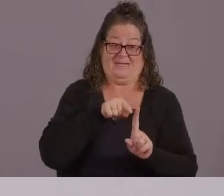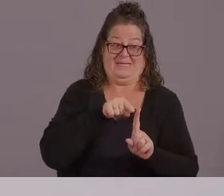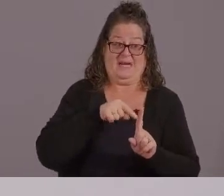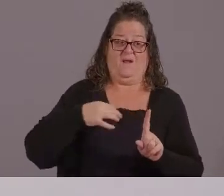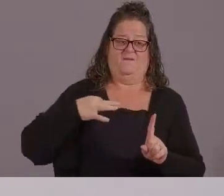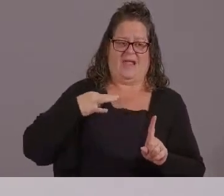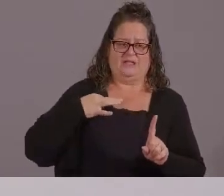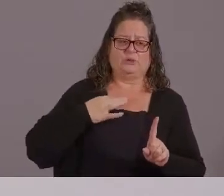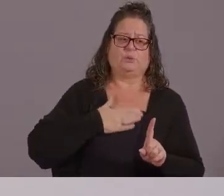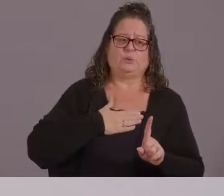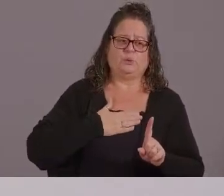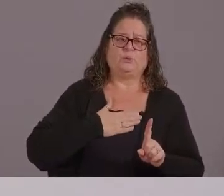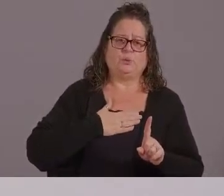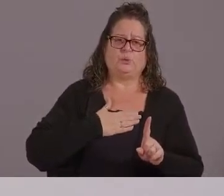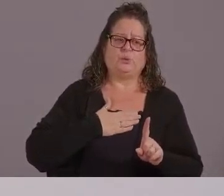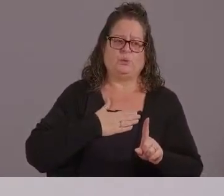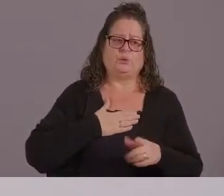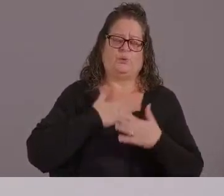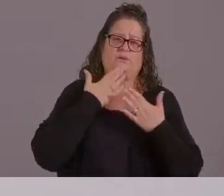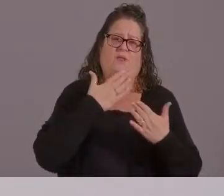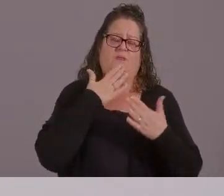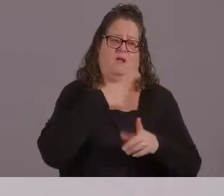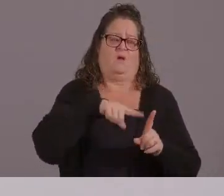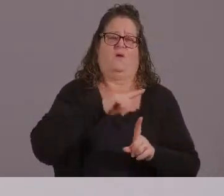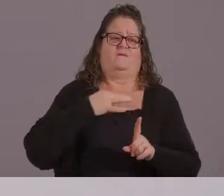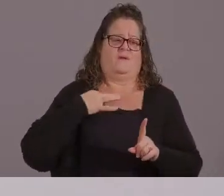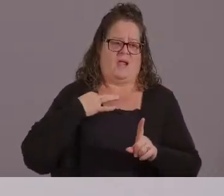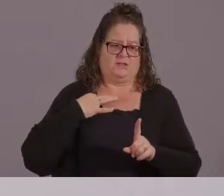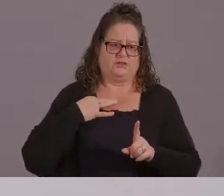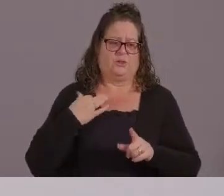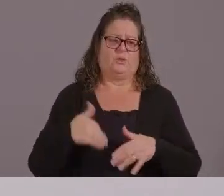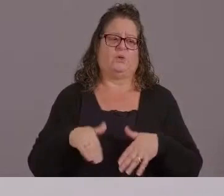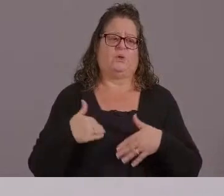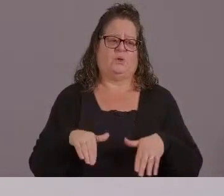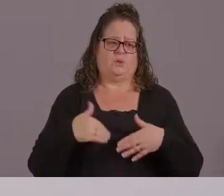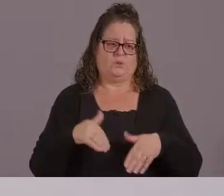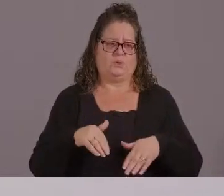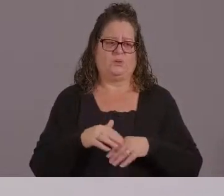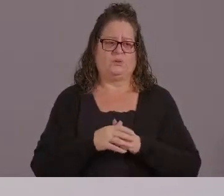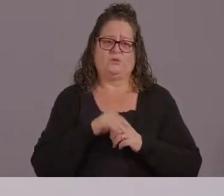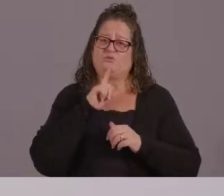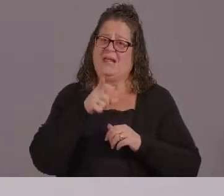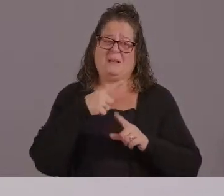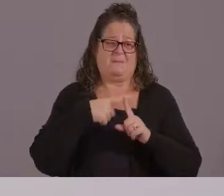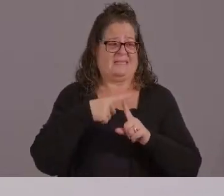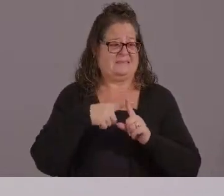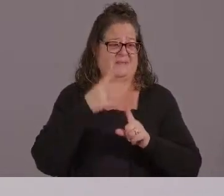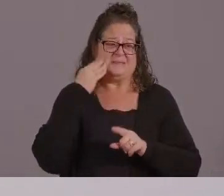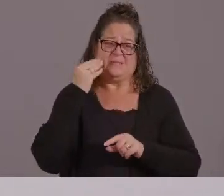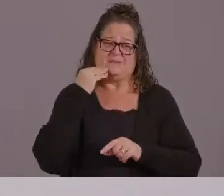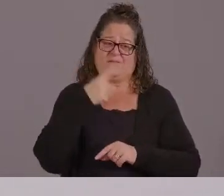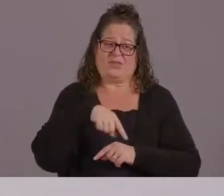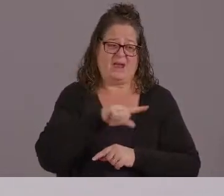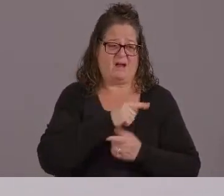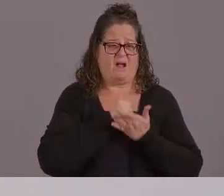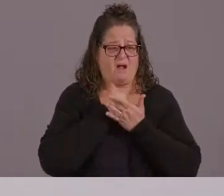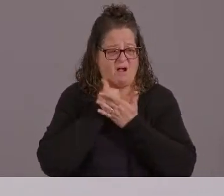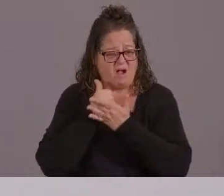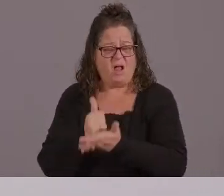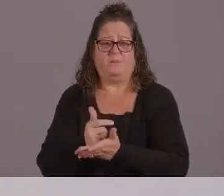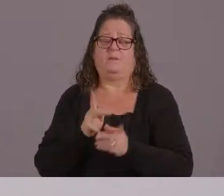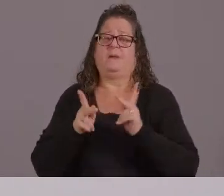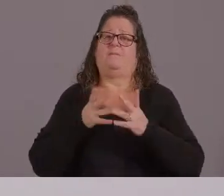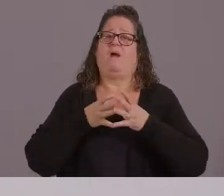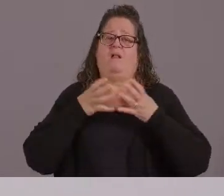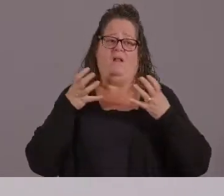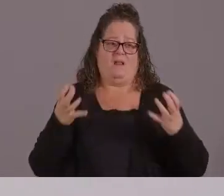significant, it's a really positive experience, and they make it just even that much more positive. But we do have